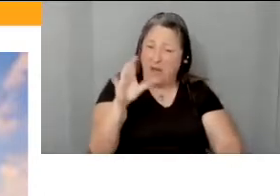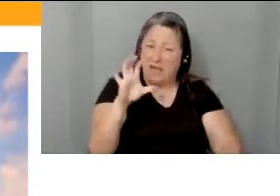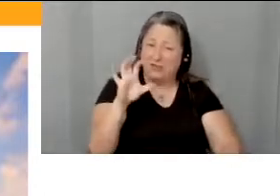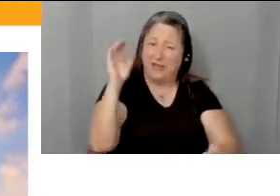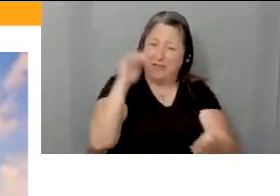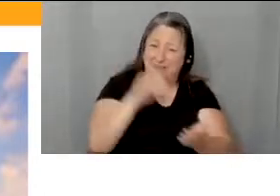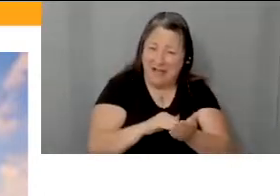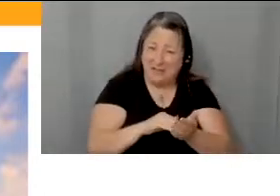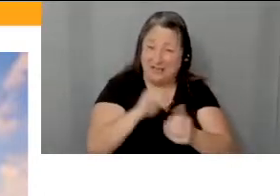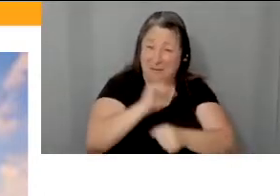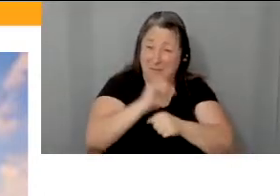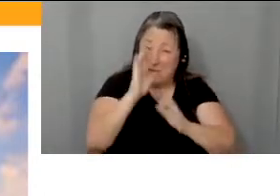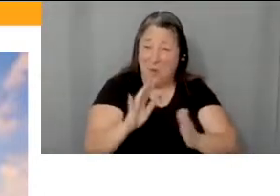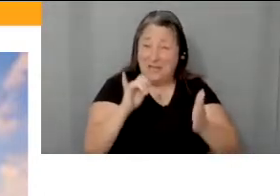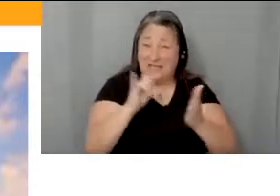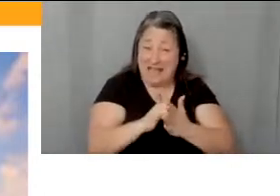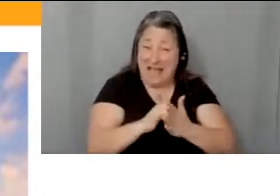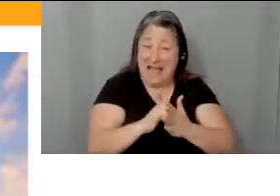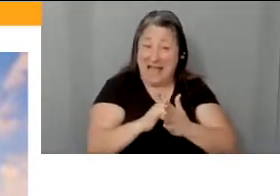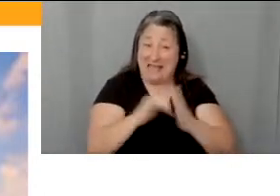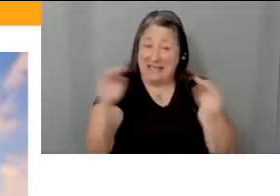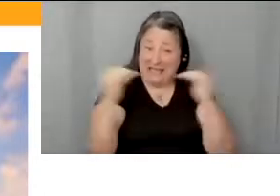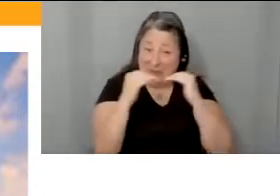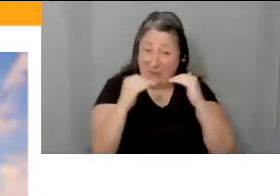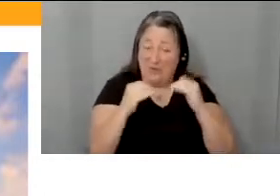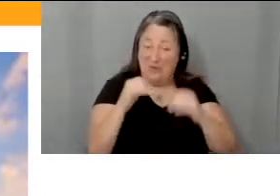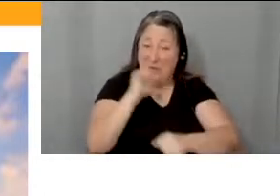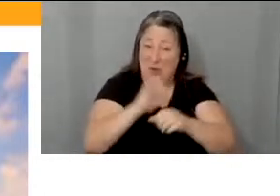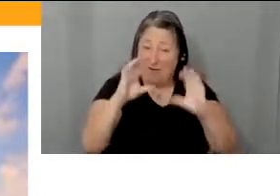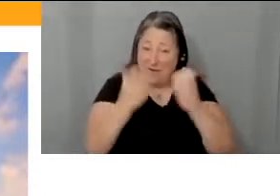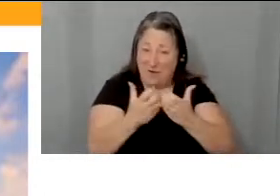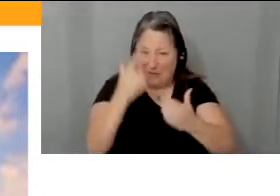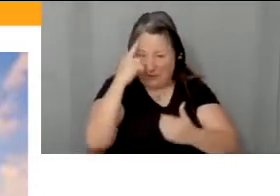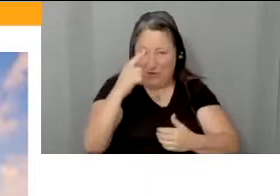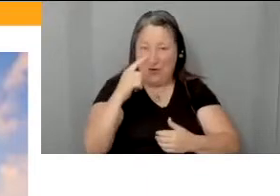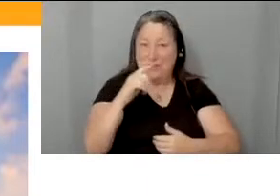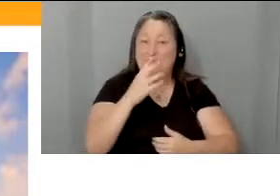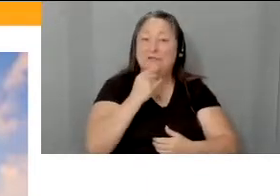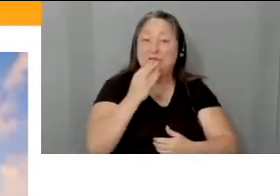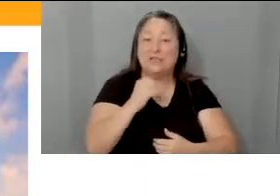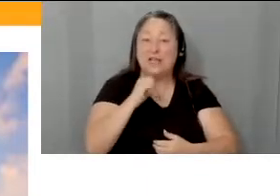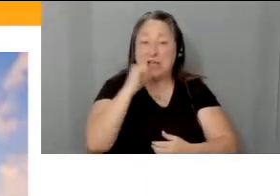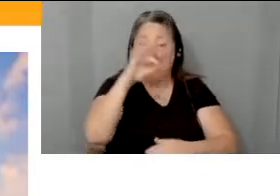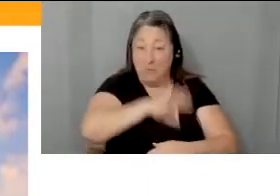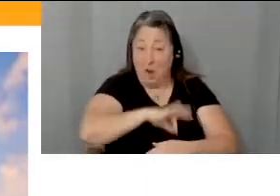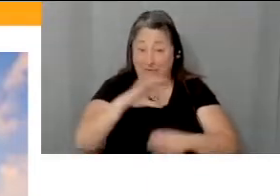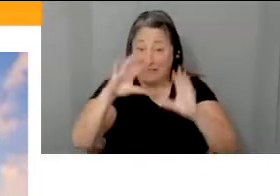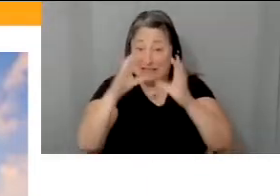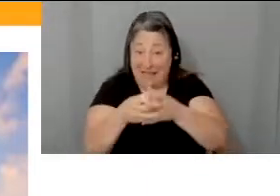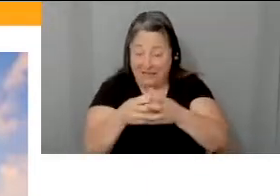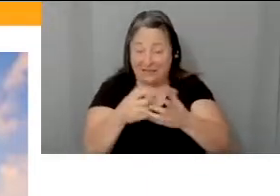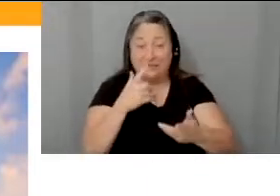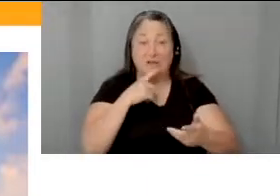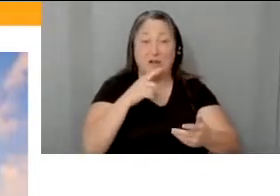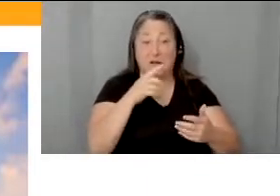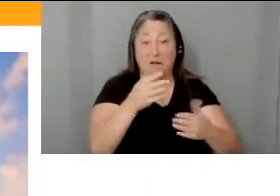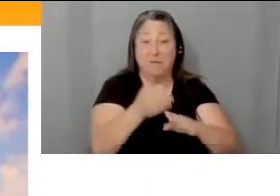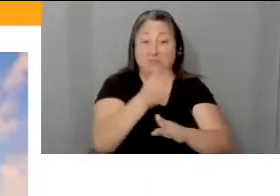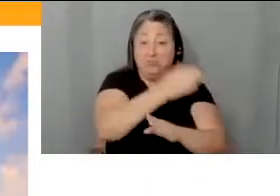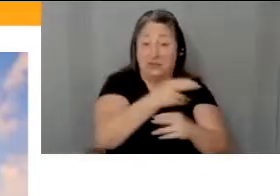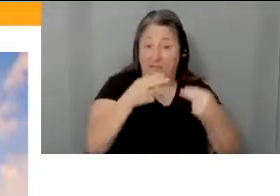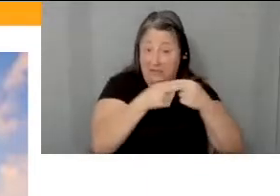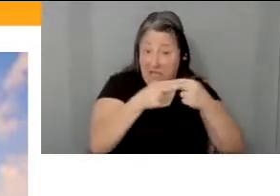employees that make up the workforce of the Jewish nonprofit sector. So you saw in the previous slide, there are about 12 million or so nonprofits